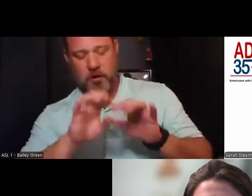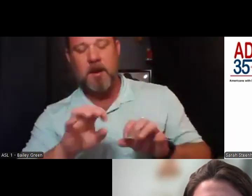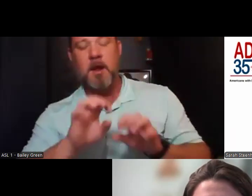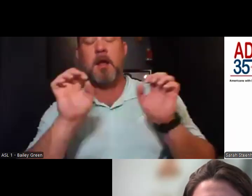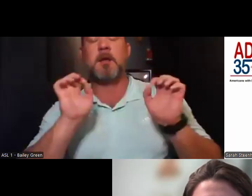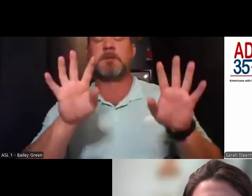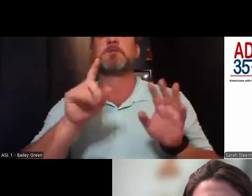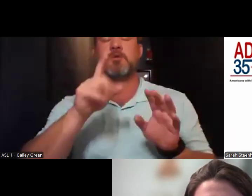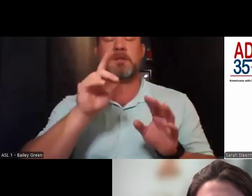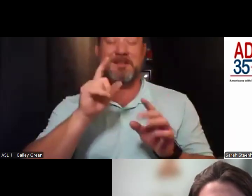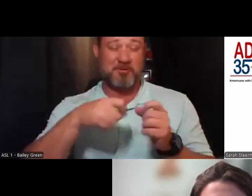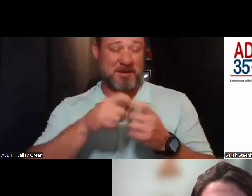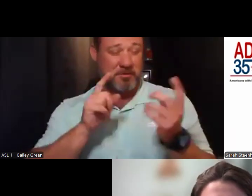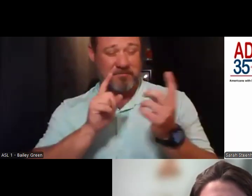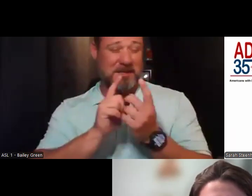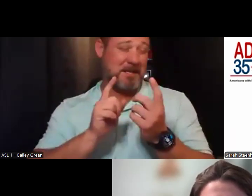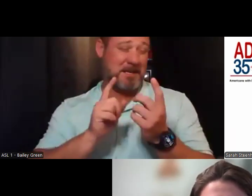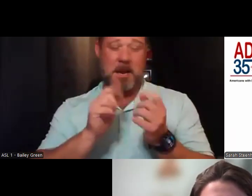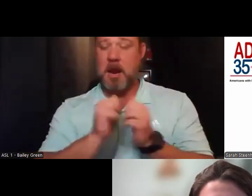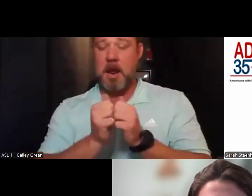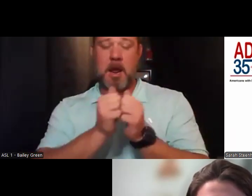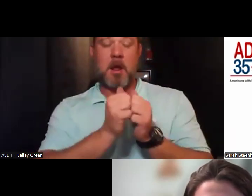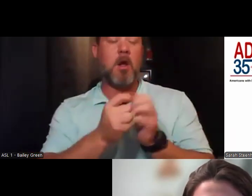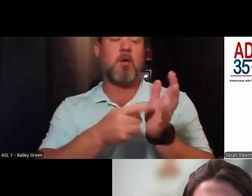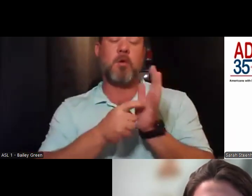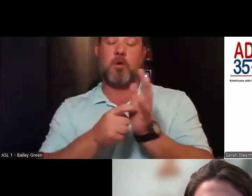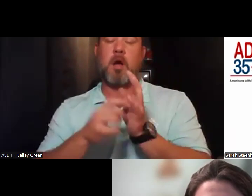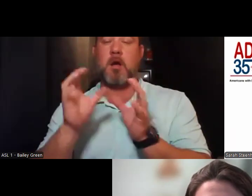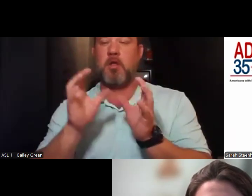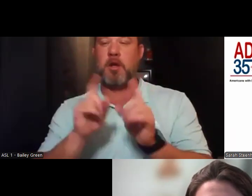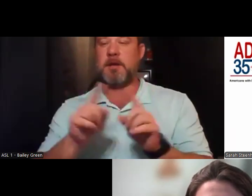get their needs met, they're finding that every need requires looking at a